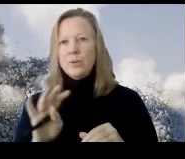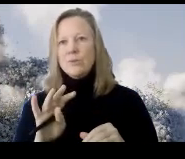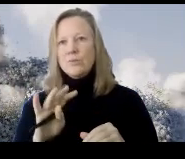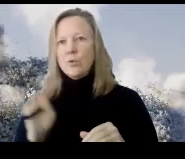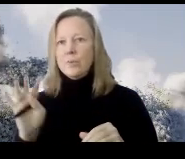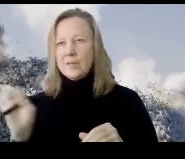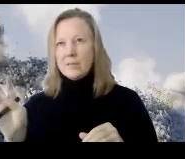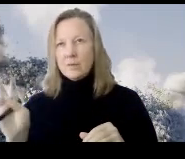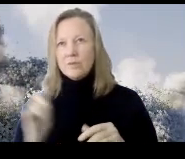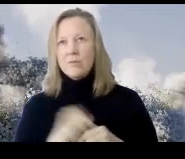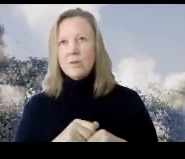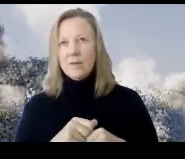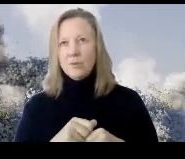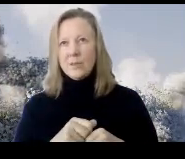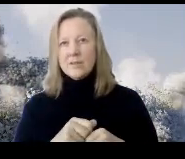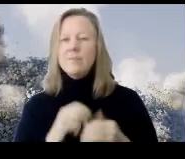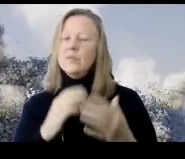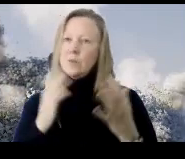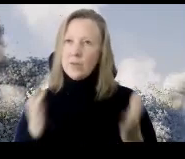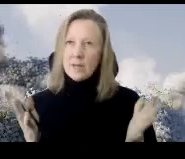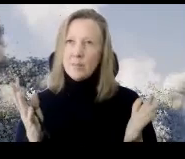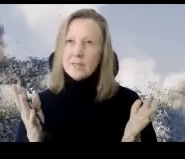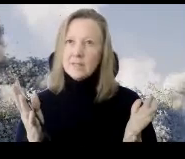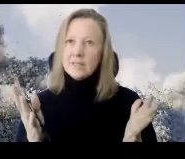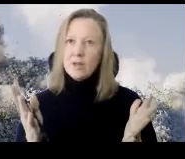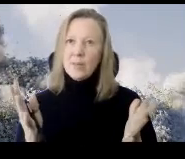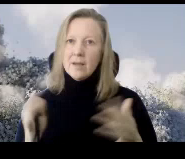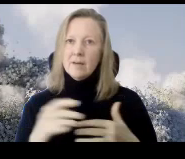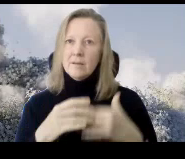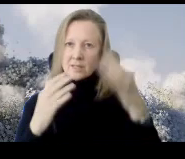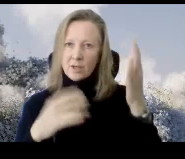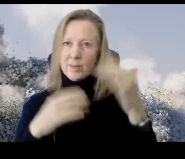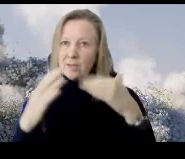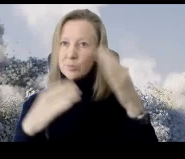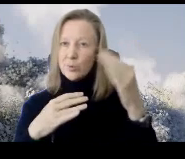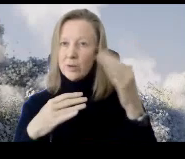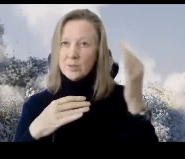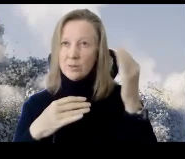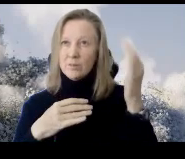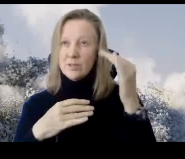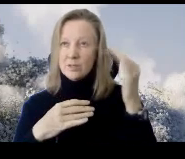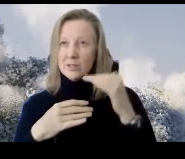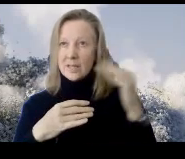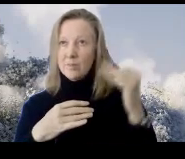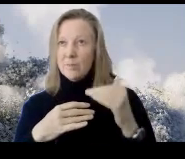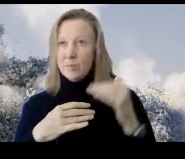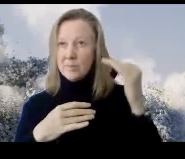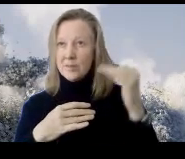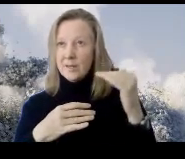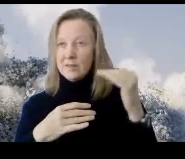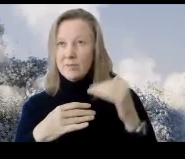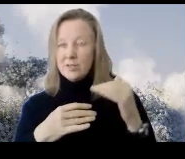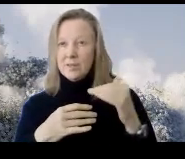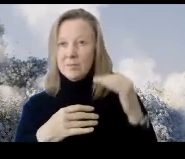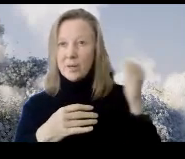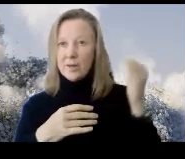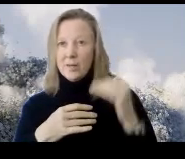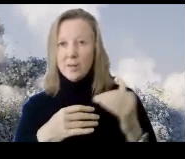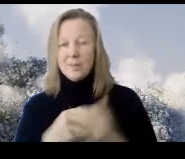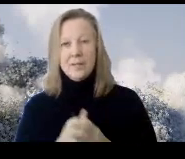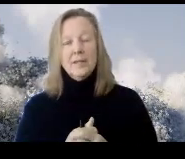module 2 is role play skills for 11 weeks. So again, based on the cell band is broken up into the same